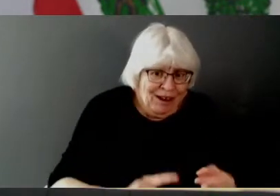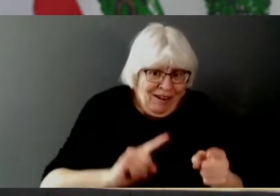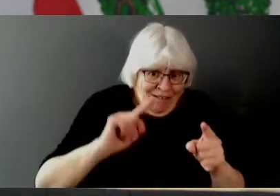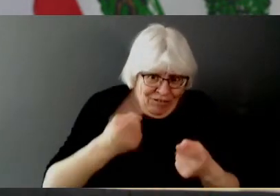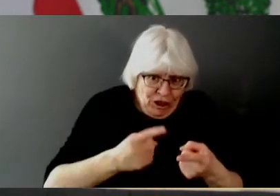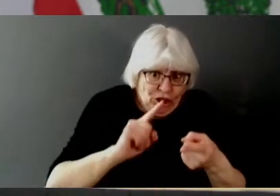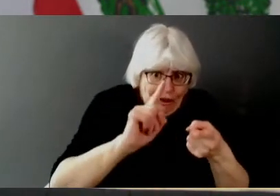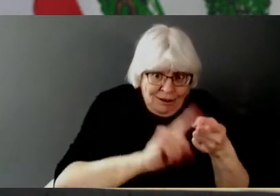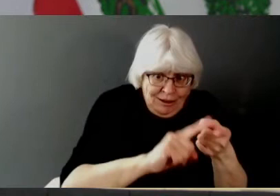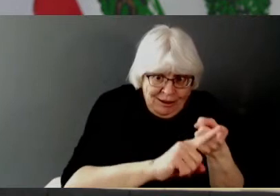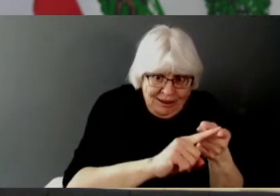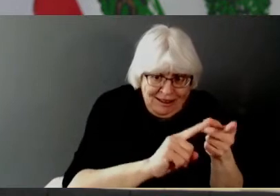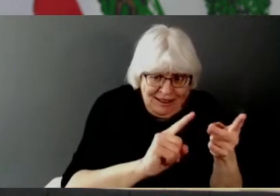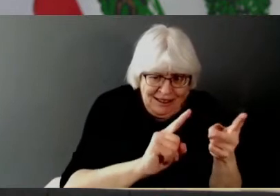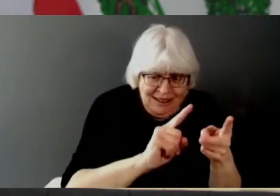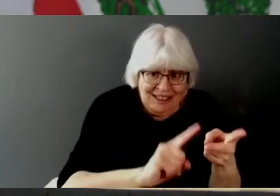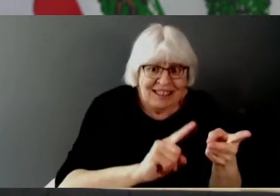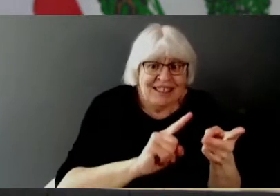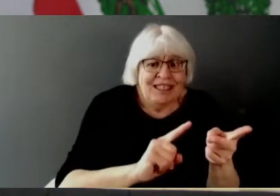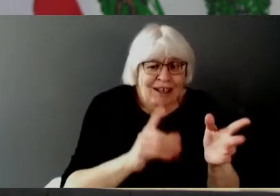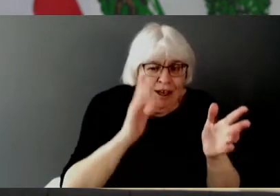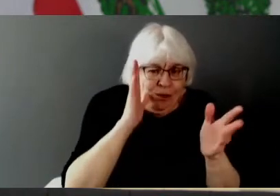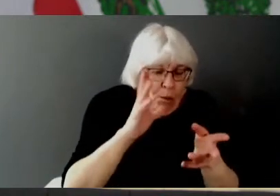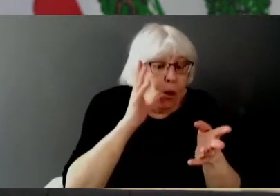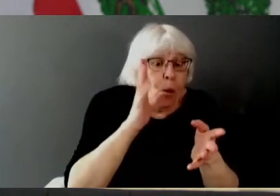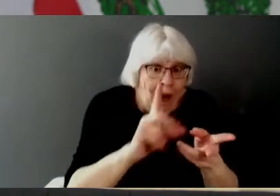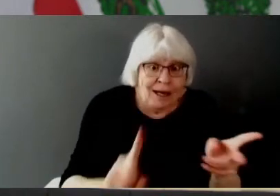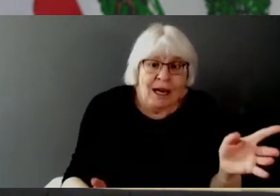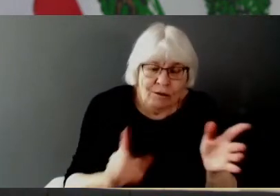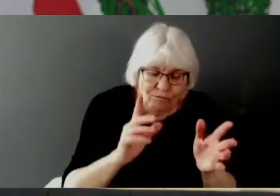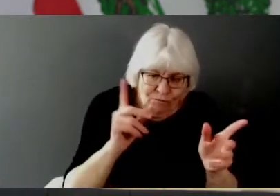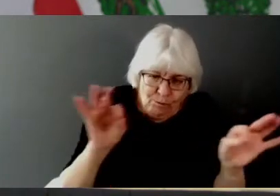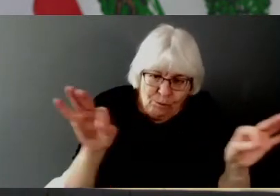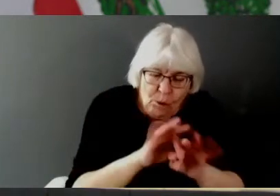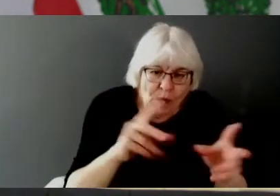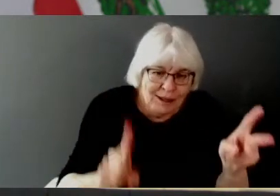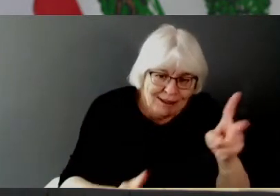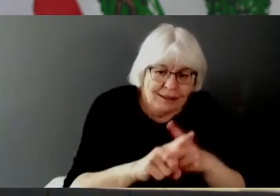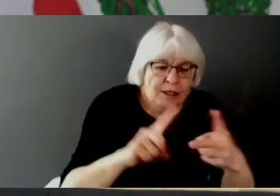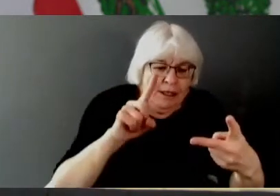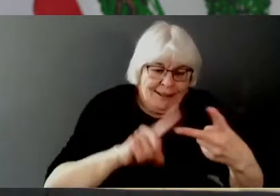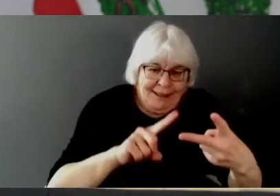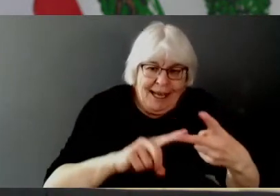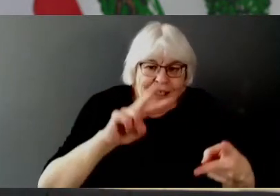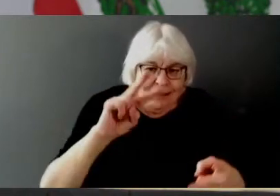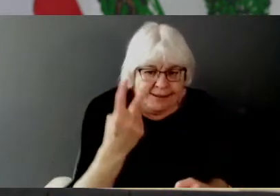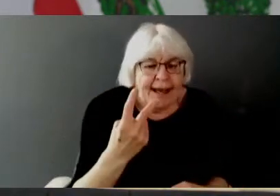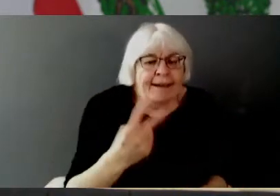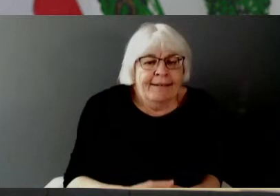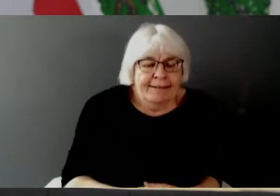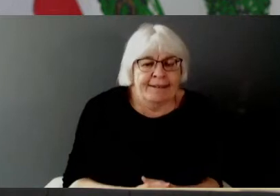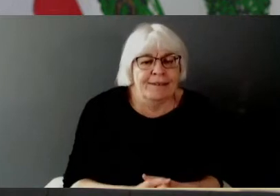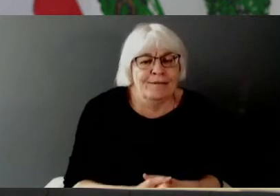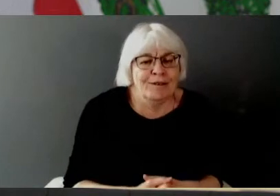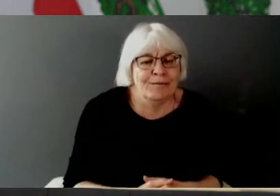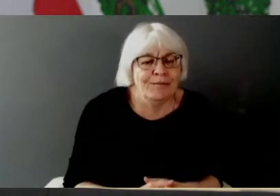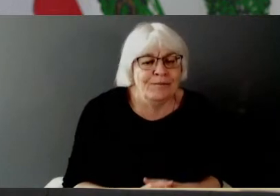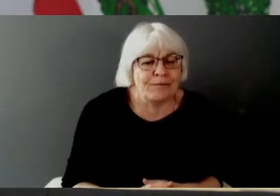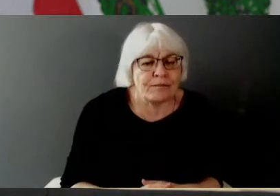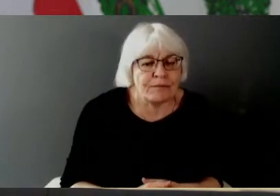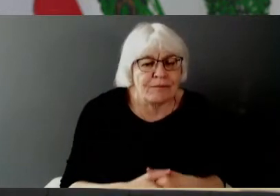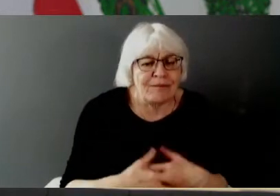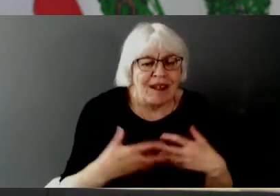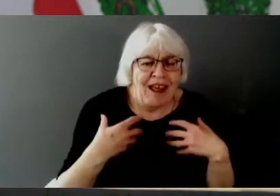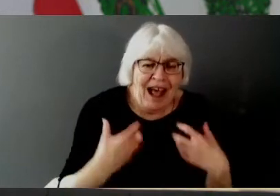second appointment for their dose of the COVID vaccine. If healthcare workers are unsure of your appointment time for your second dose,